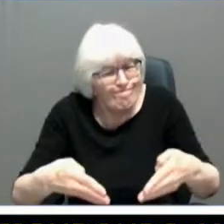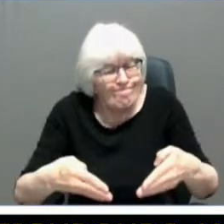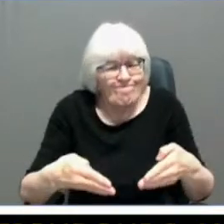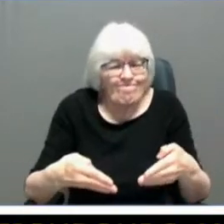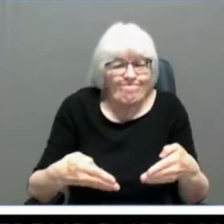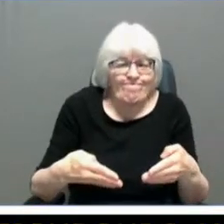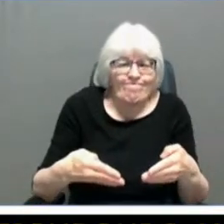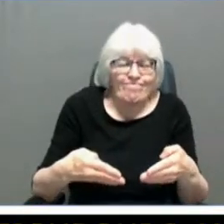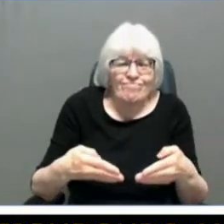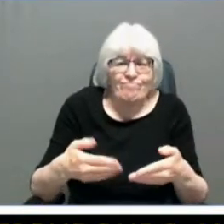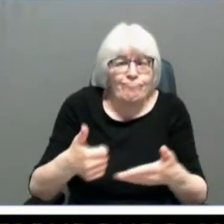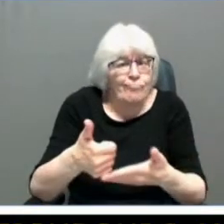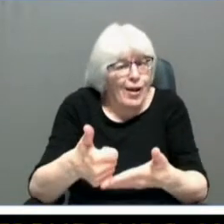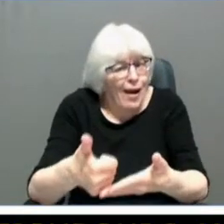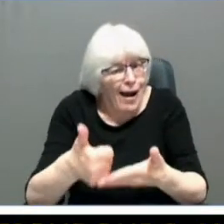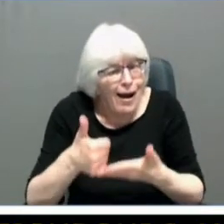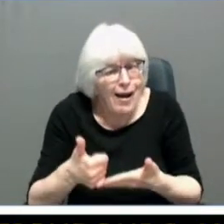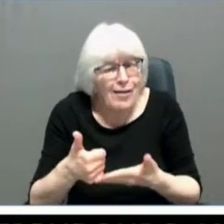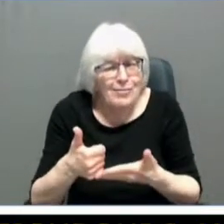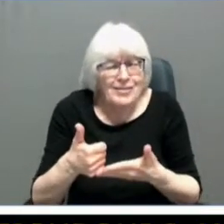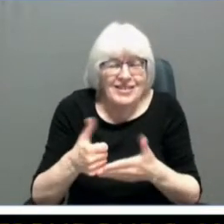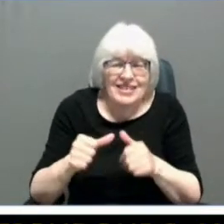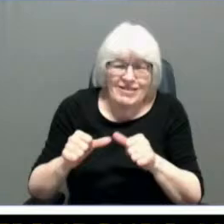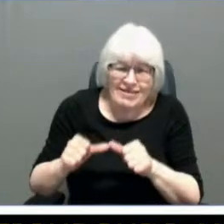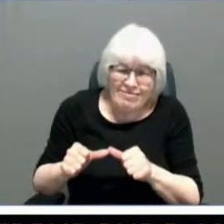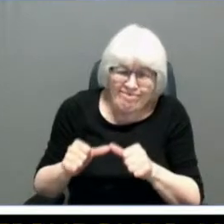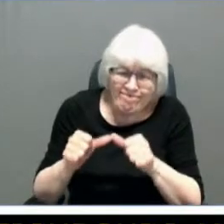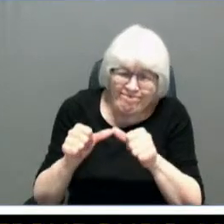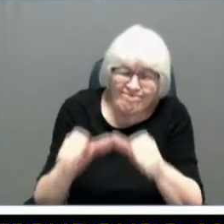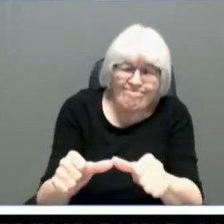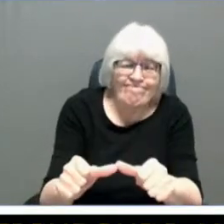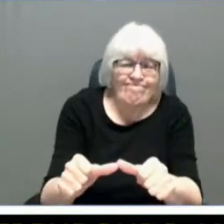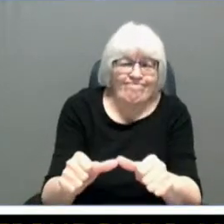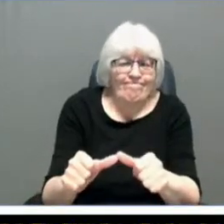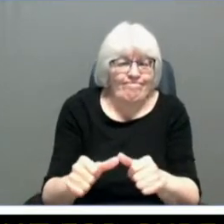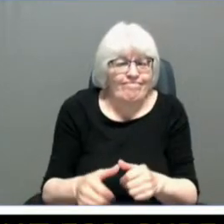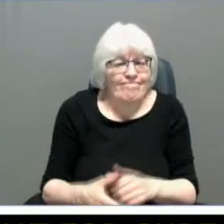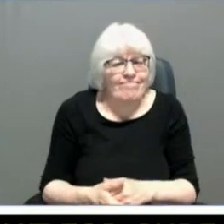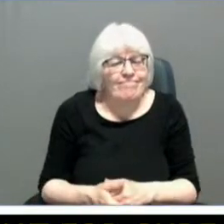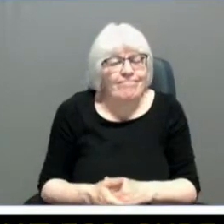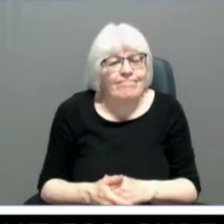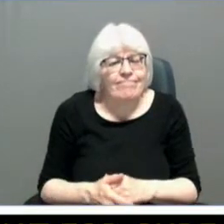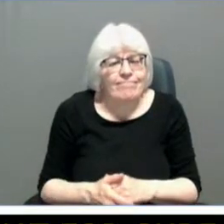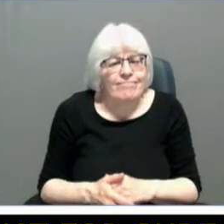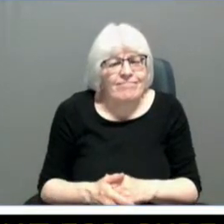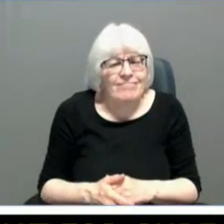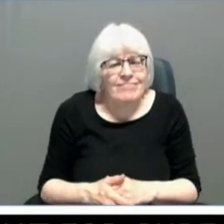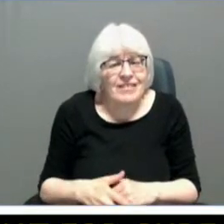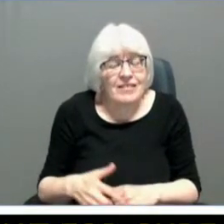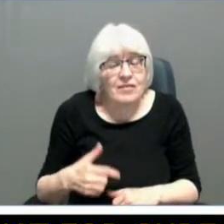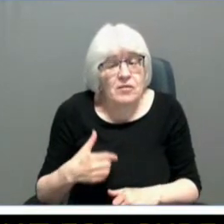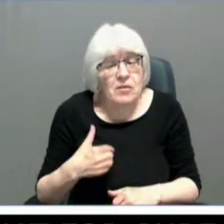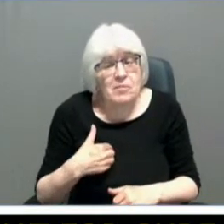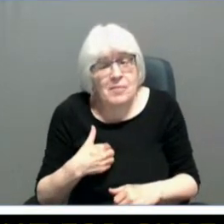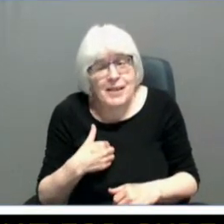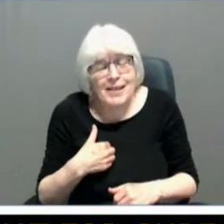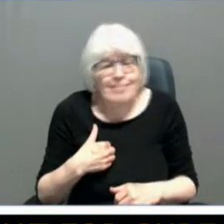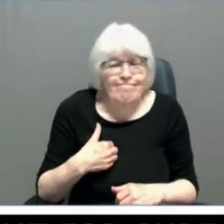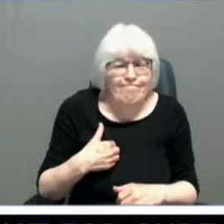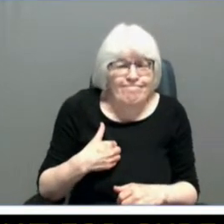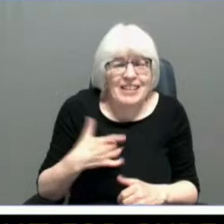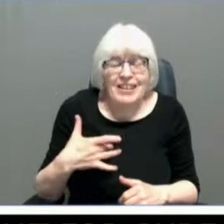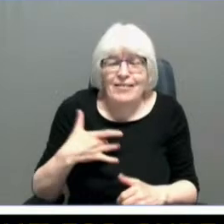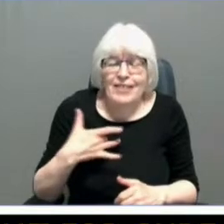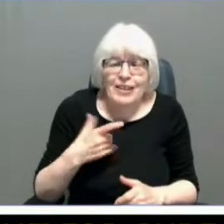that's sustainable. Little one-off things. I think that the real trick is looking for things that are sustainable